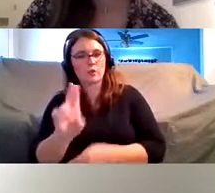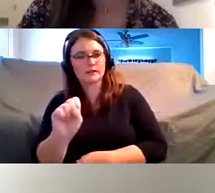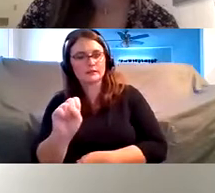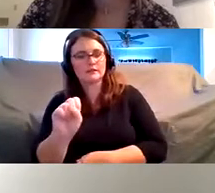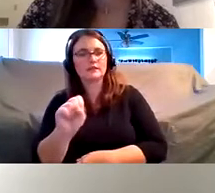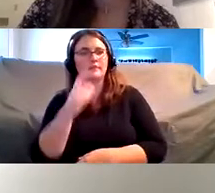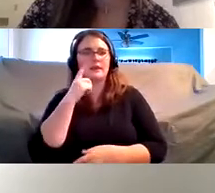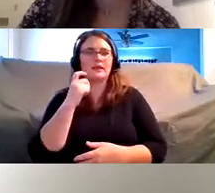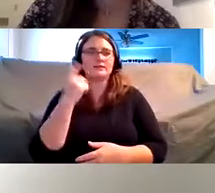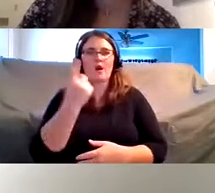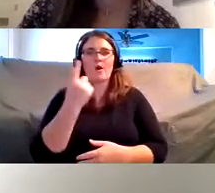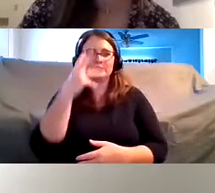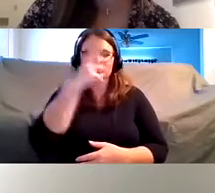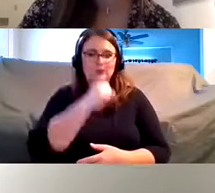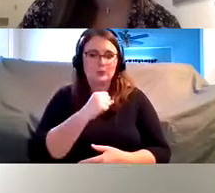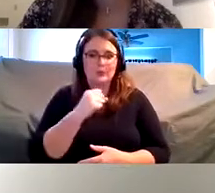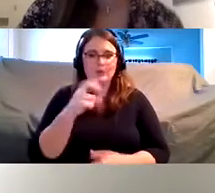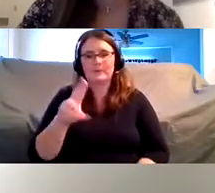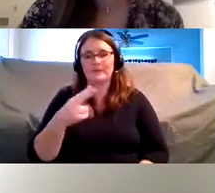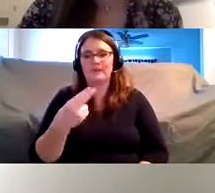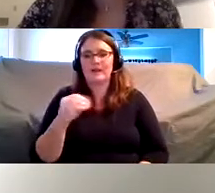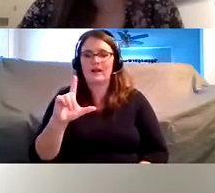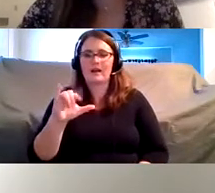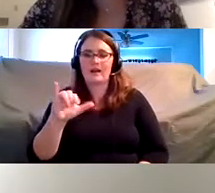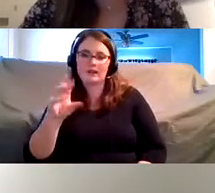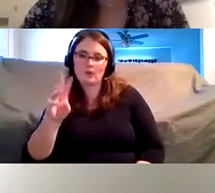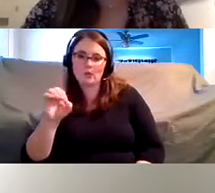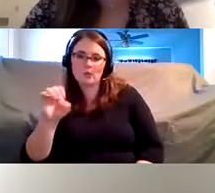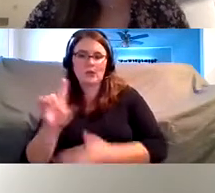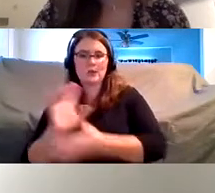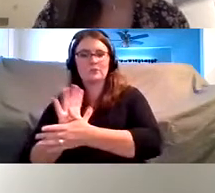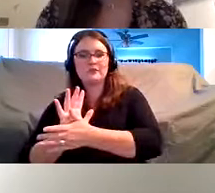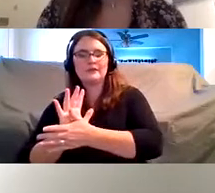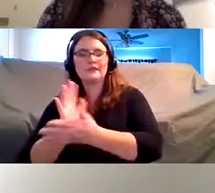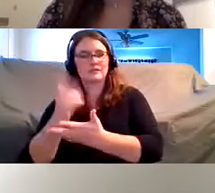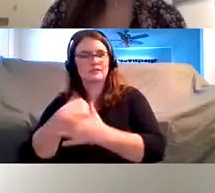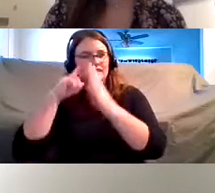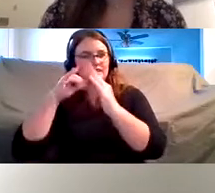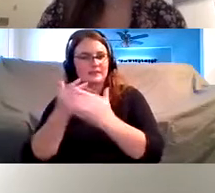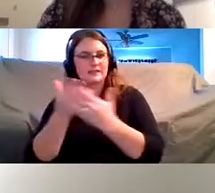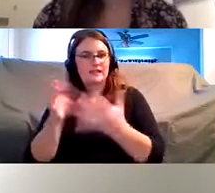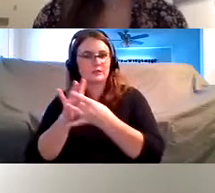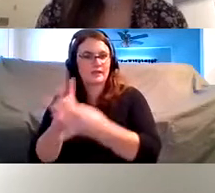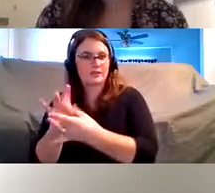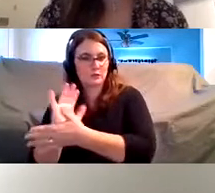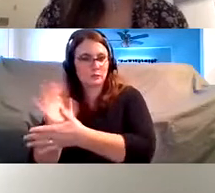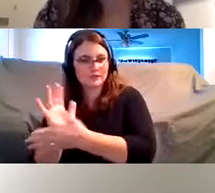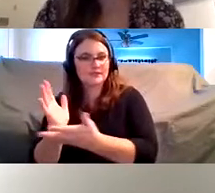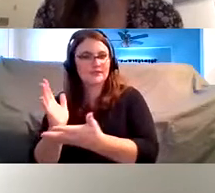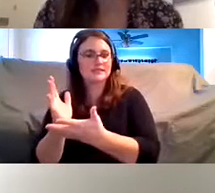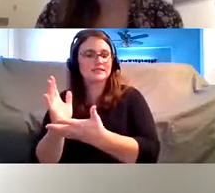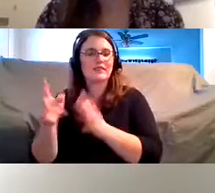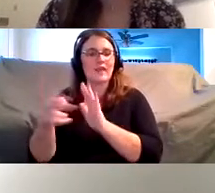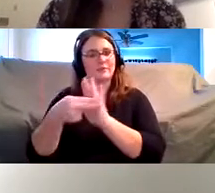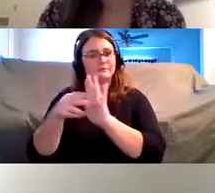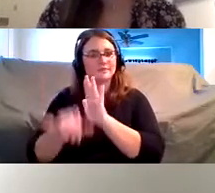Hollywood movies. And was I expecting her to fit in a stereotype, just like the Hollywood movies? That's